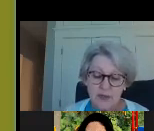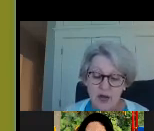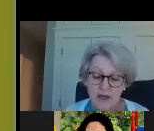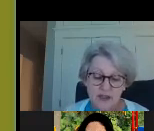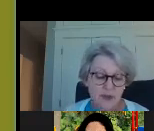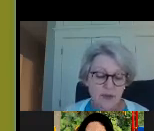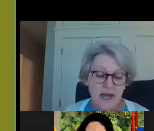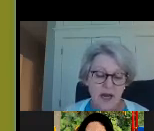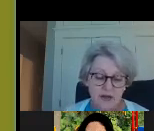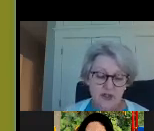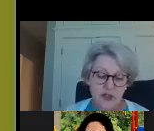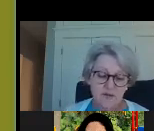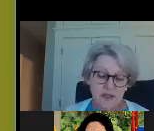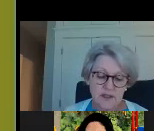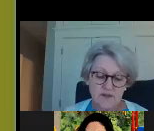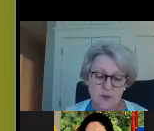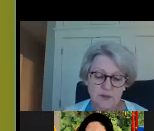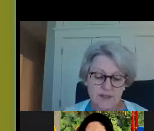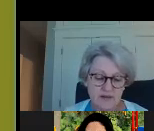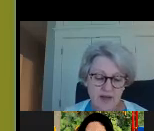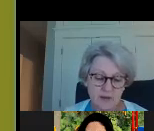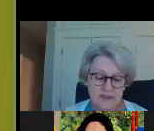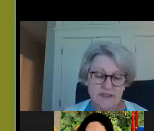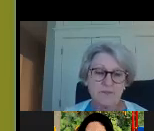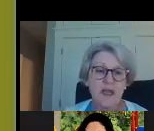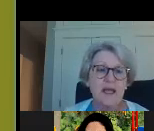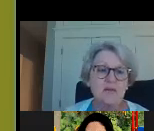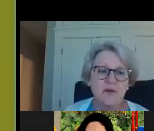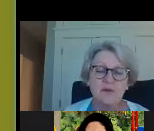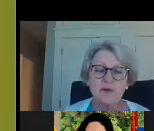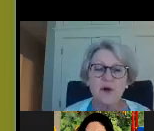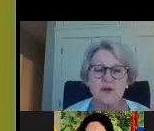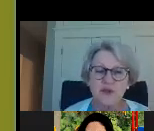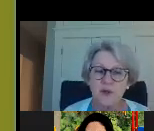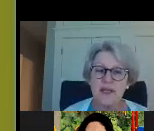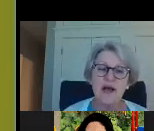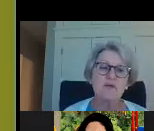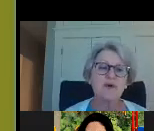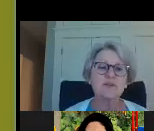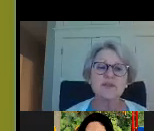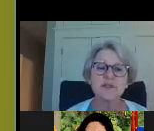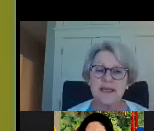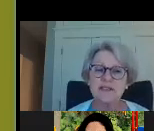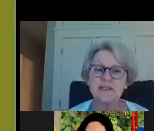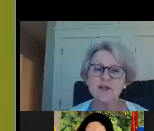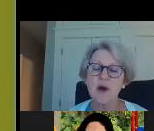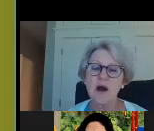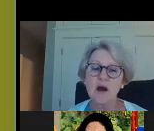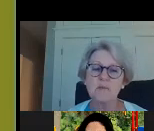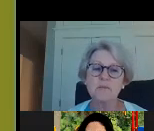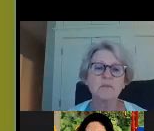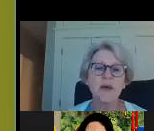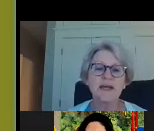to uninsured and underserved individuals and families. If you look on your screen now, those are the links to